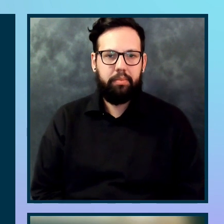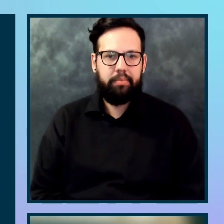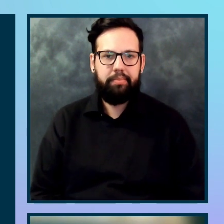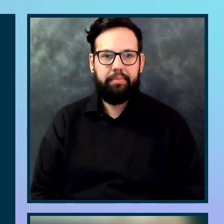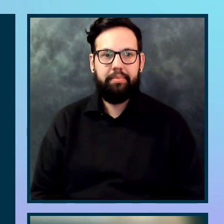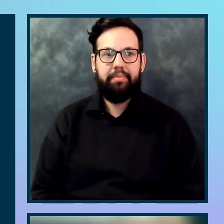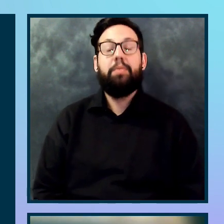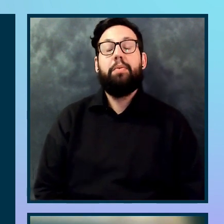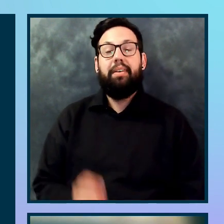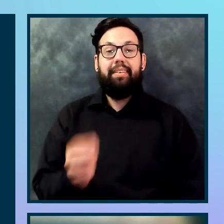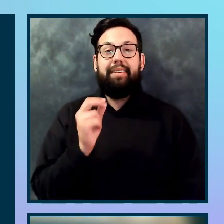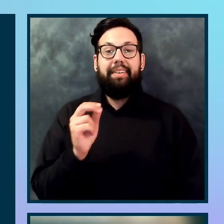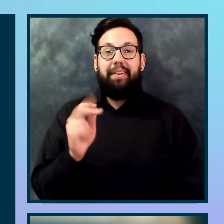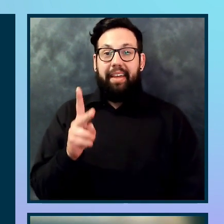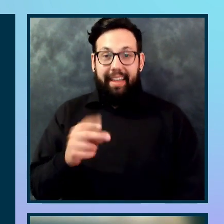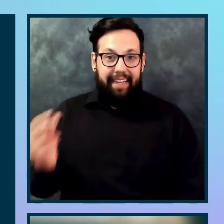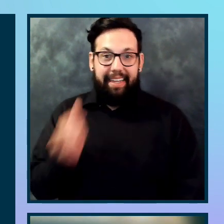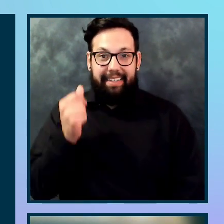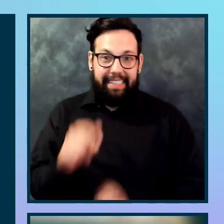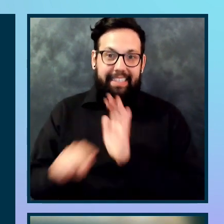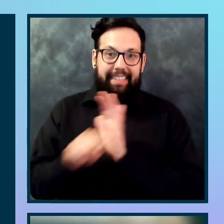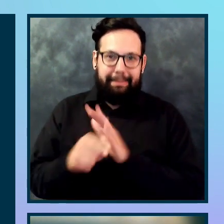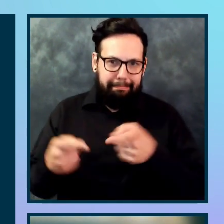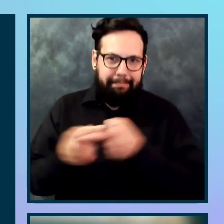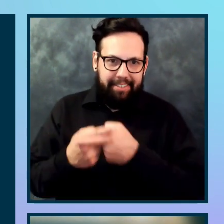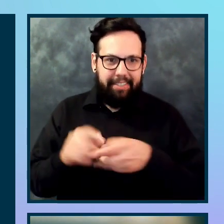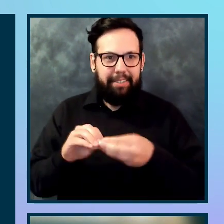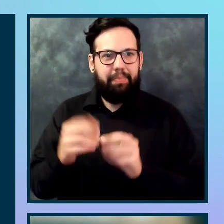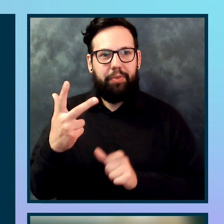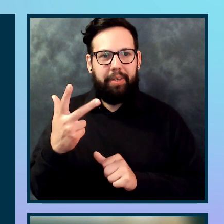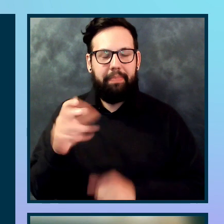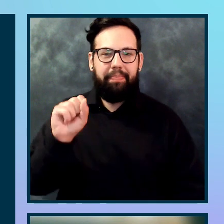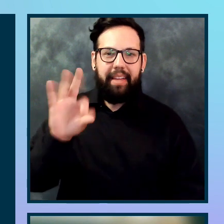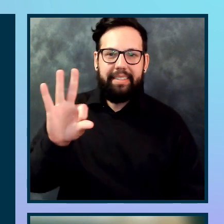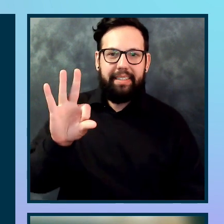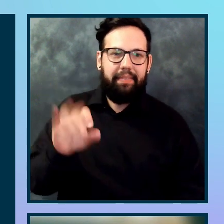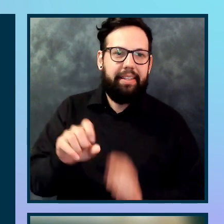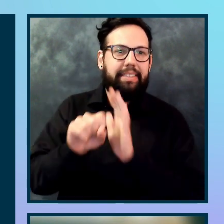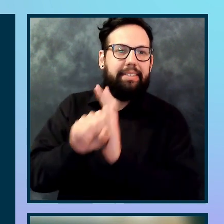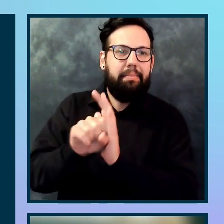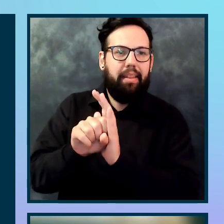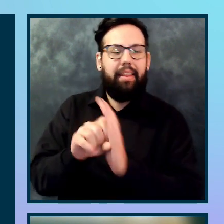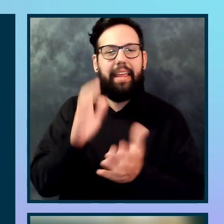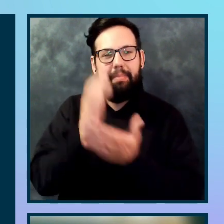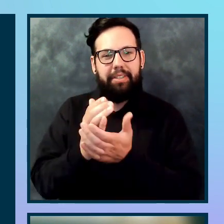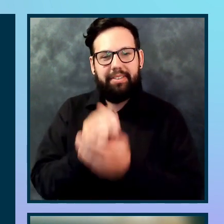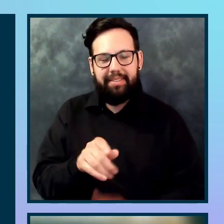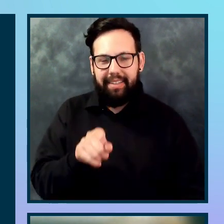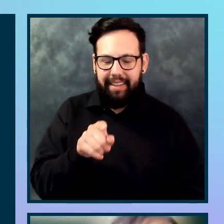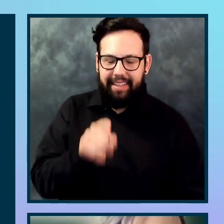Oh, gotcha. Number 3, SF symbol images. This one, this one is super interesting to me because it's